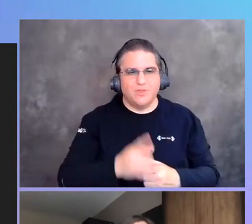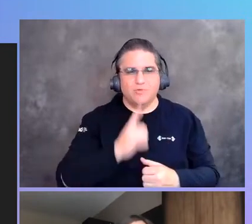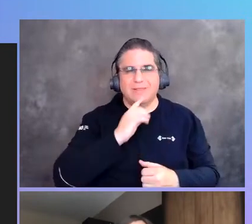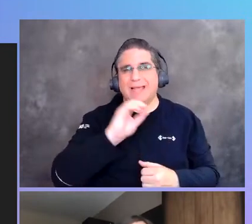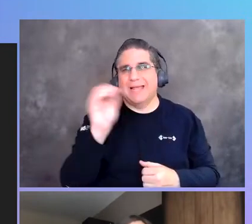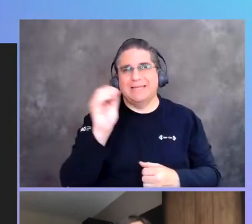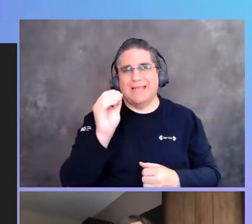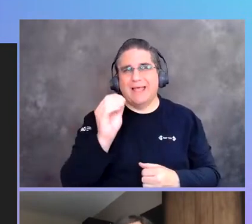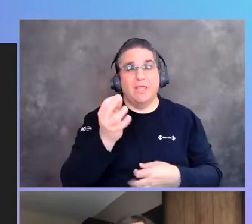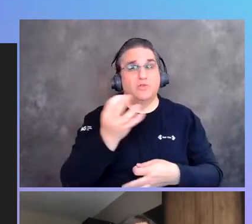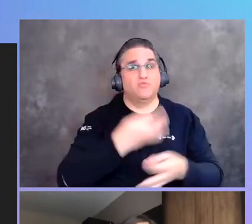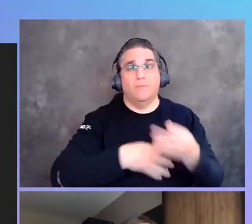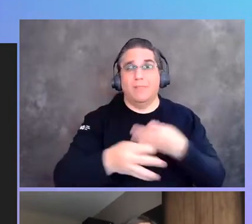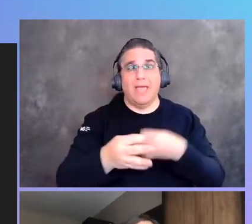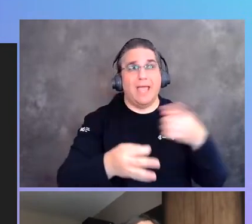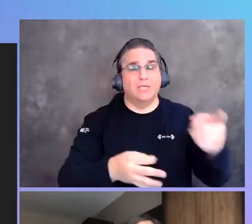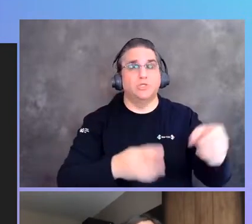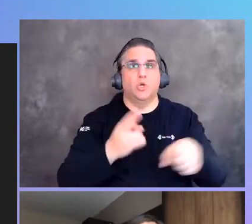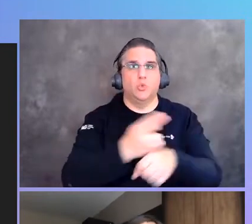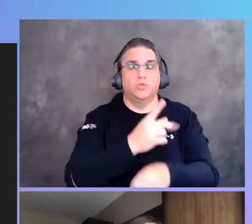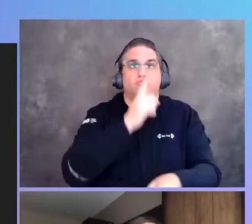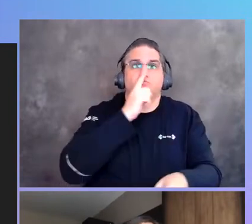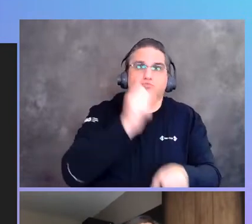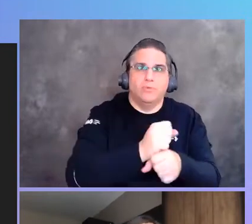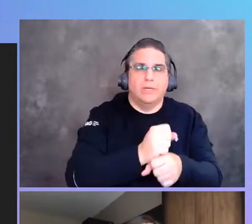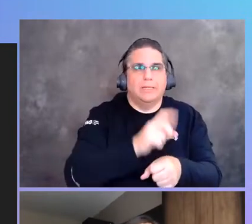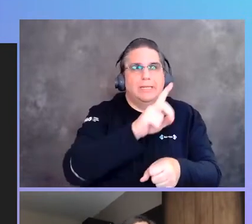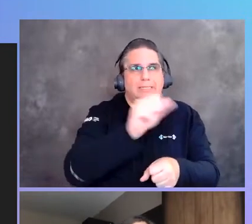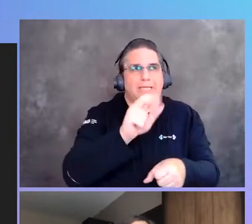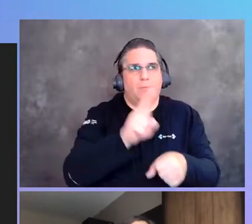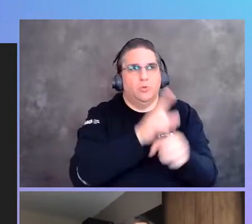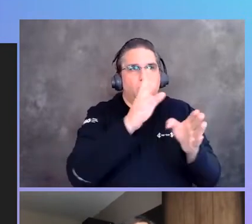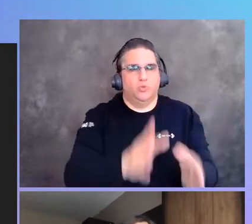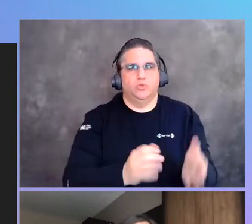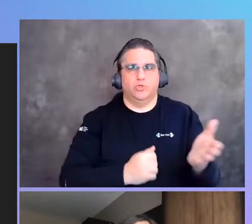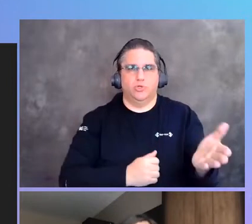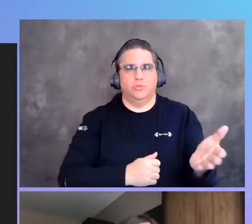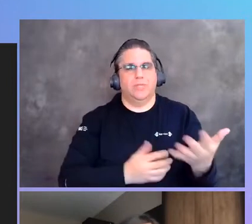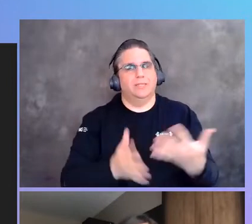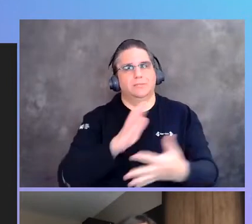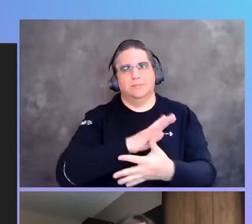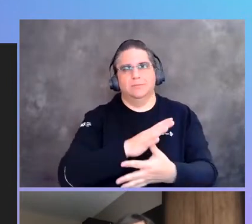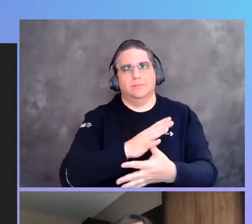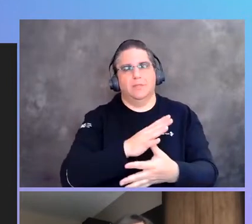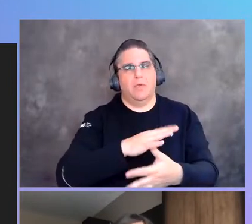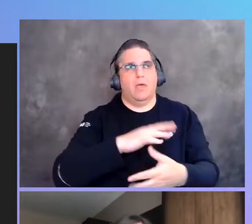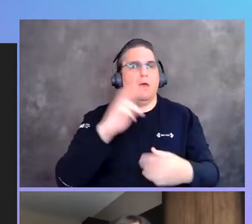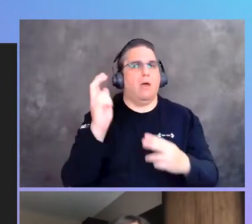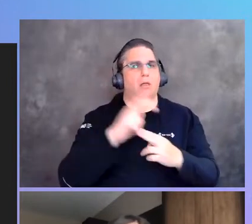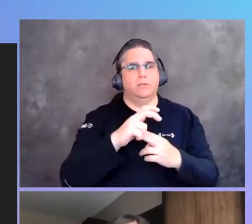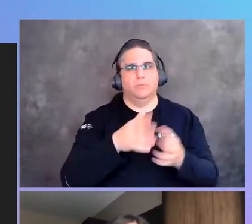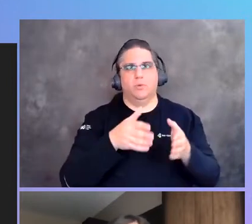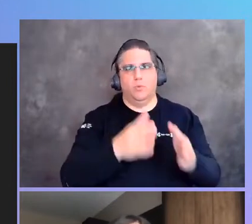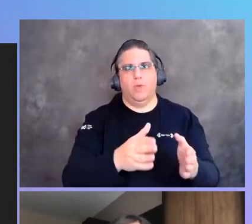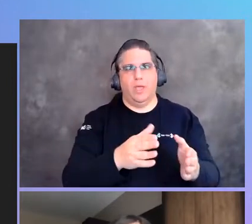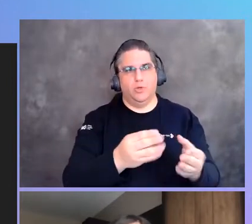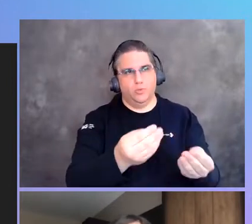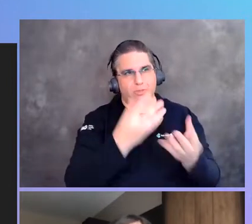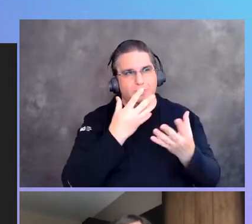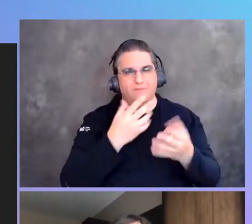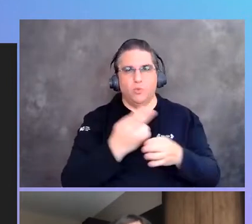testing with real disabled users. That's the ultimate metric that informs your usability score.